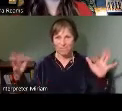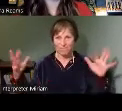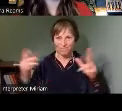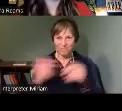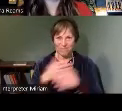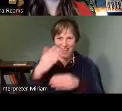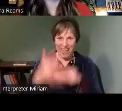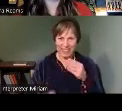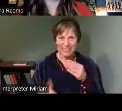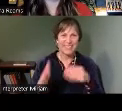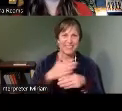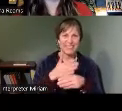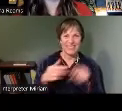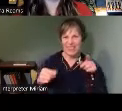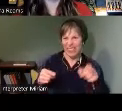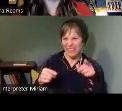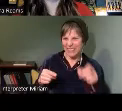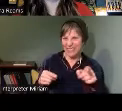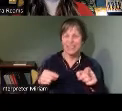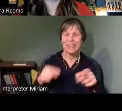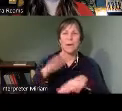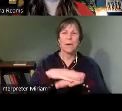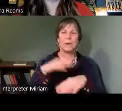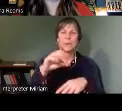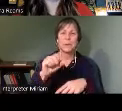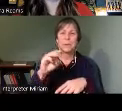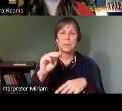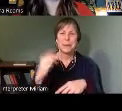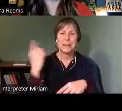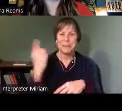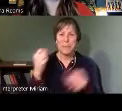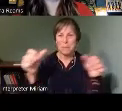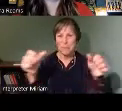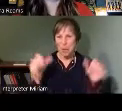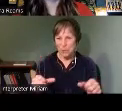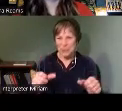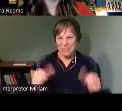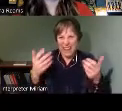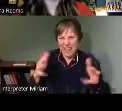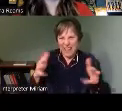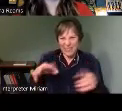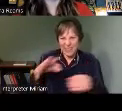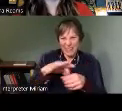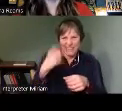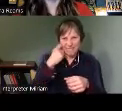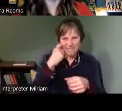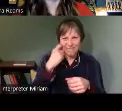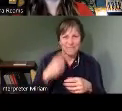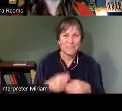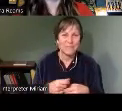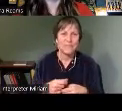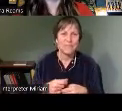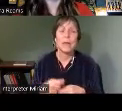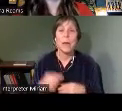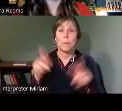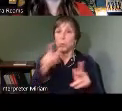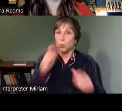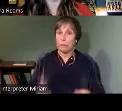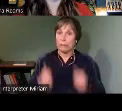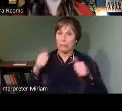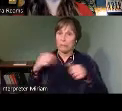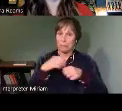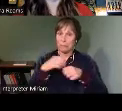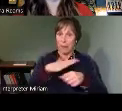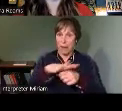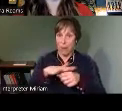share this was something that was shared on social media um after one of our elections this is one of our residents um who